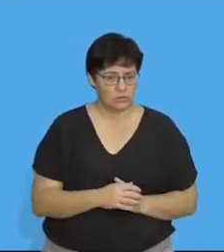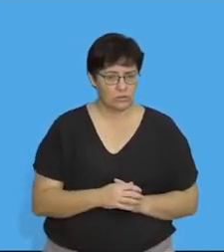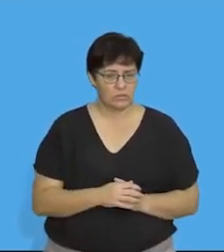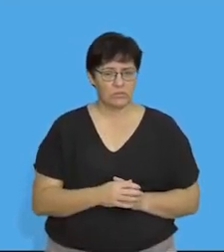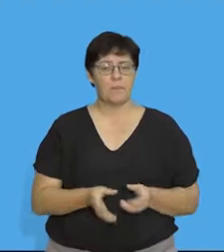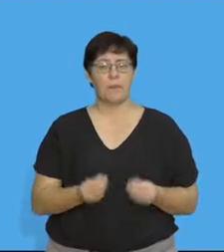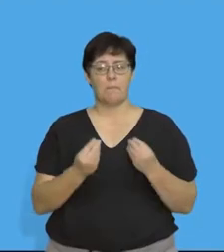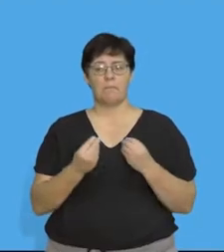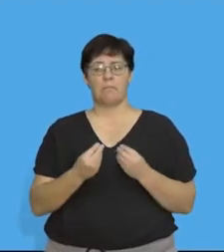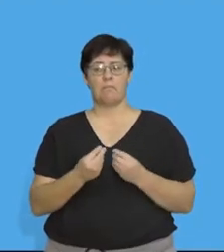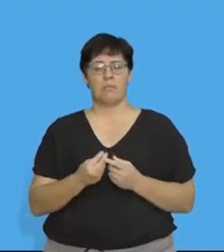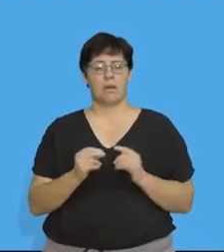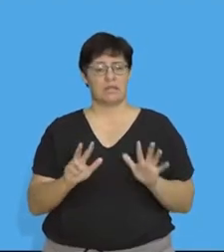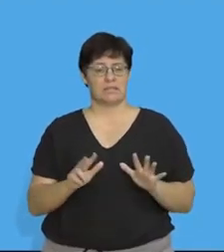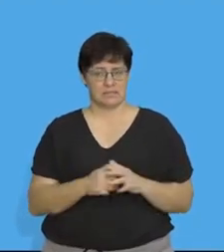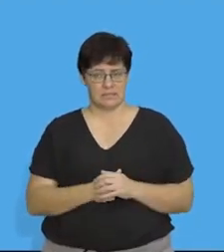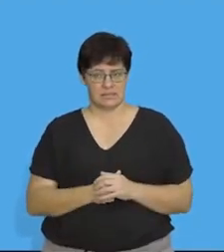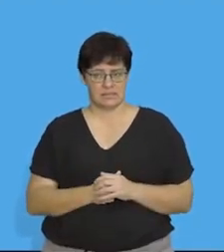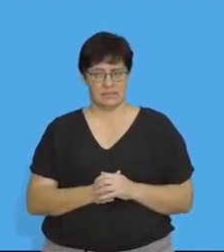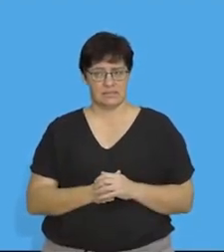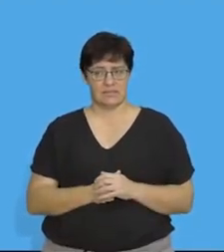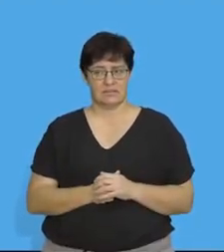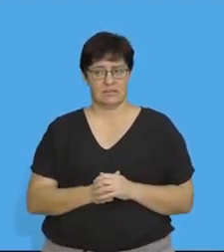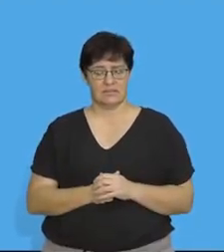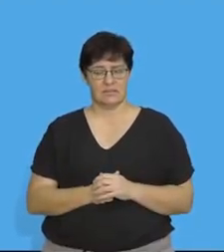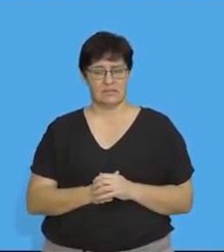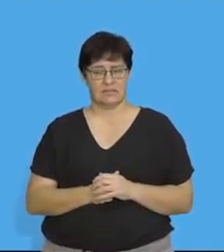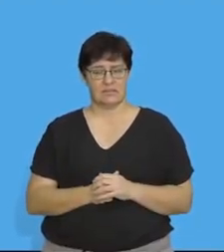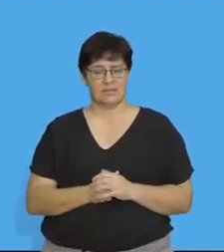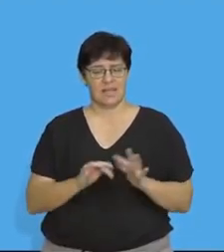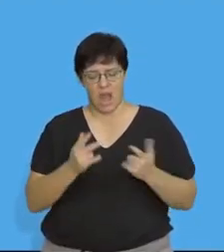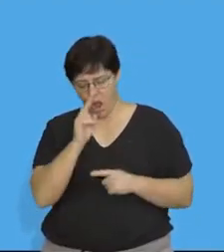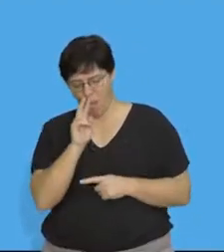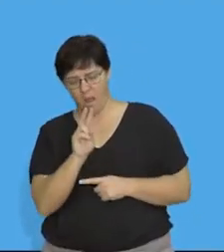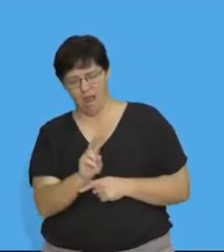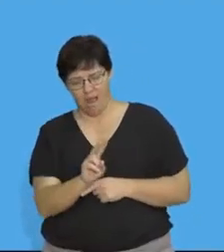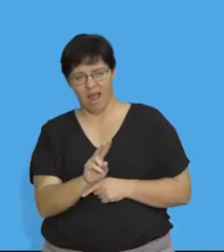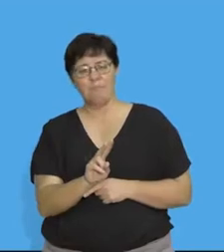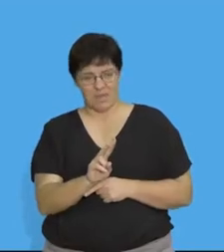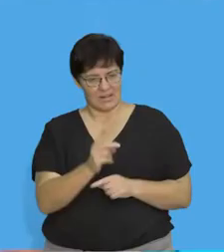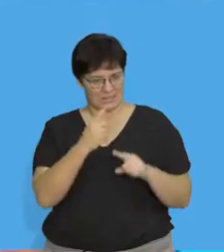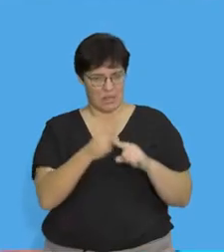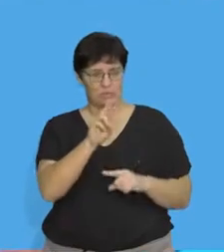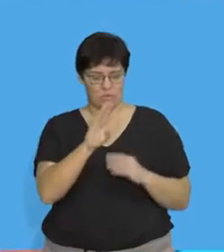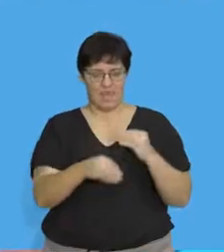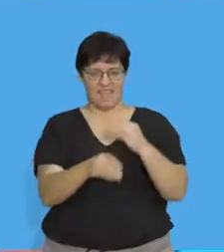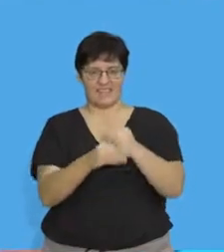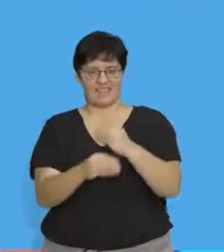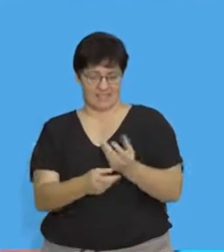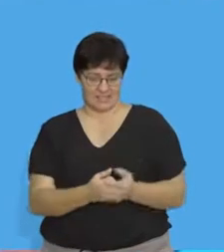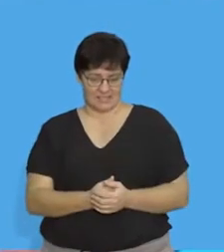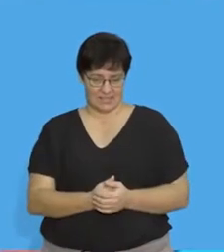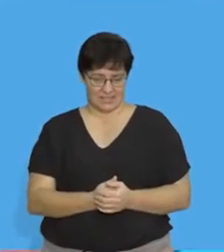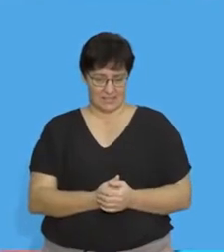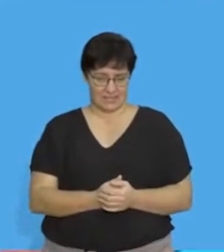8. 4 times 2 is 8. Now, that's one way of looking at this sort of relationship. As we multiply by